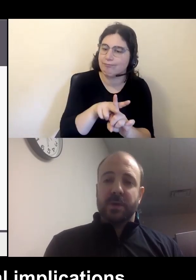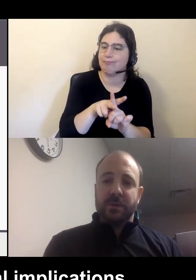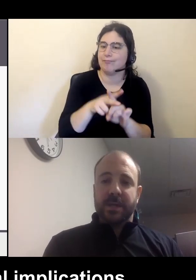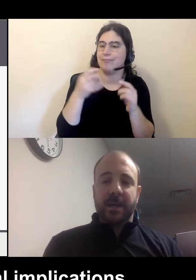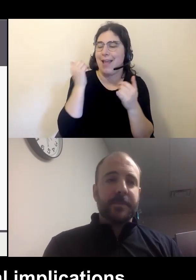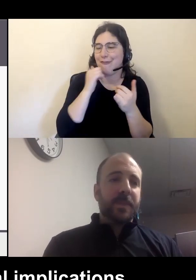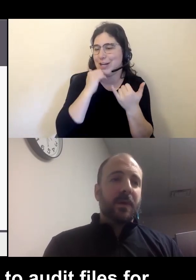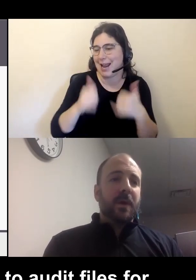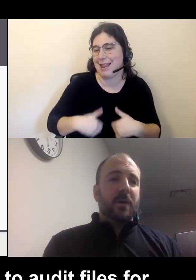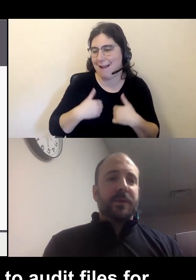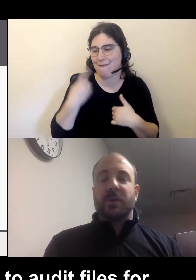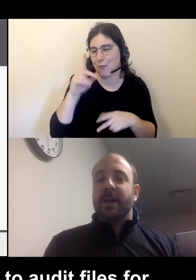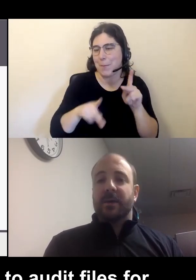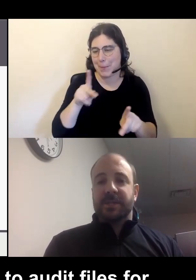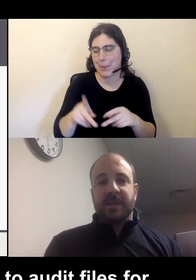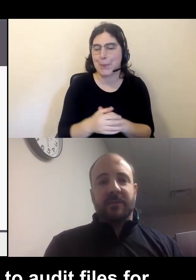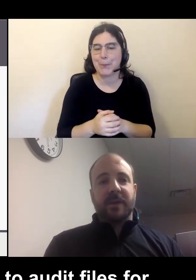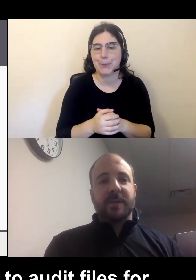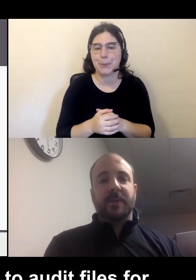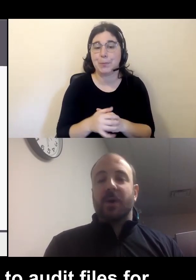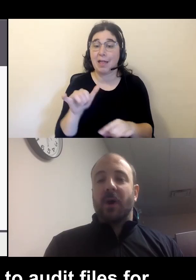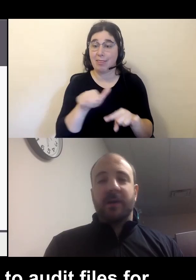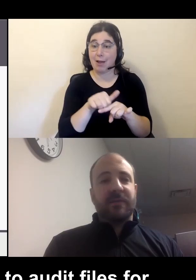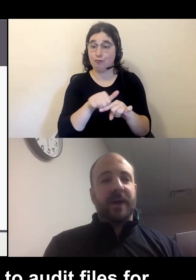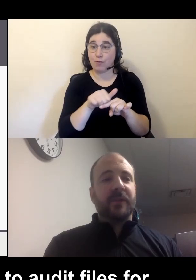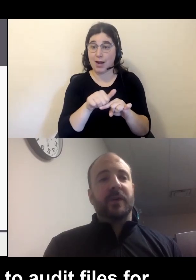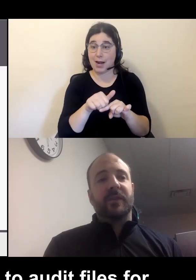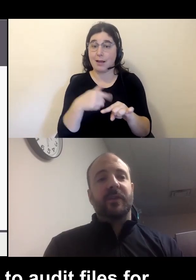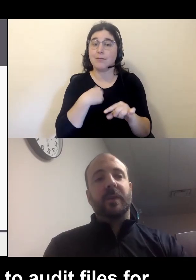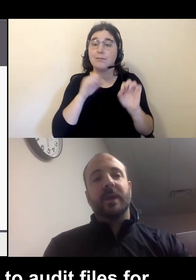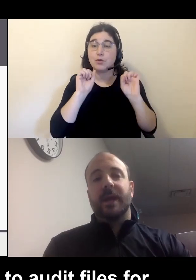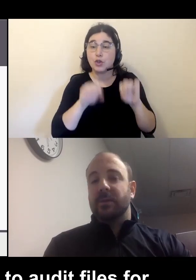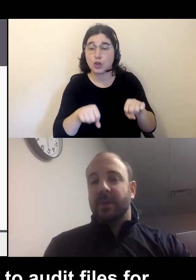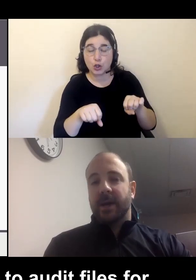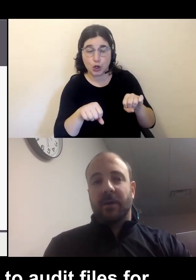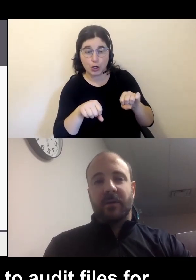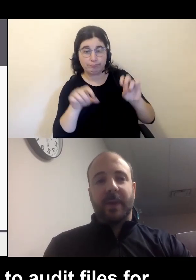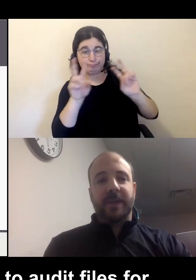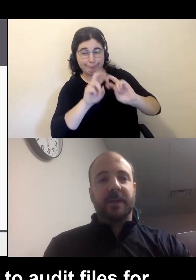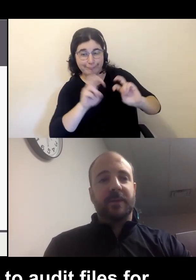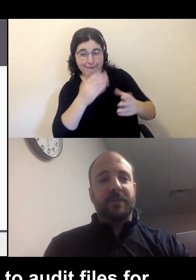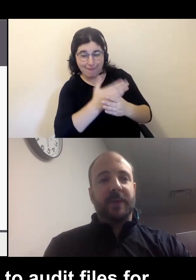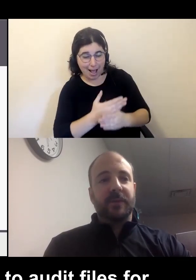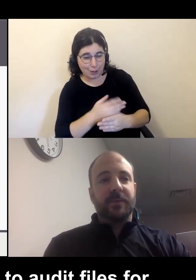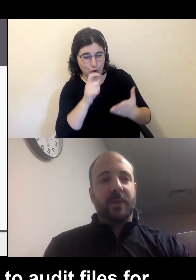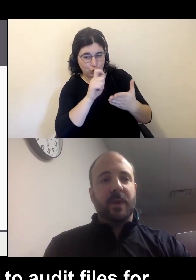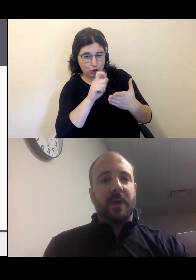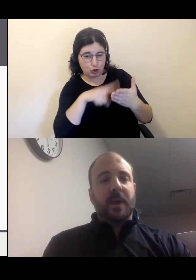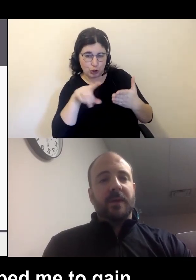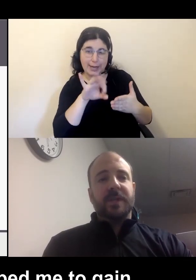those who are using it. With the training I received, I was able to audit files for accessibility and UDL over the past couple of